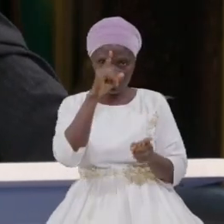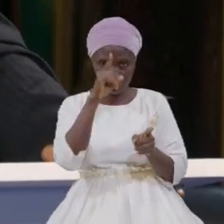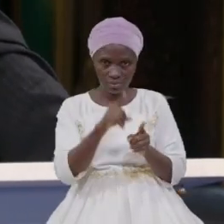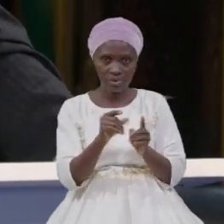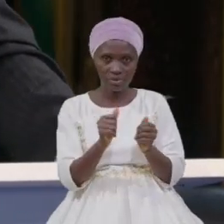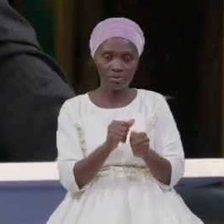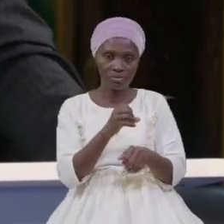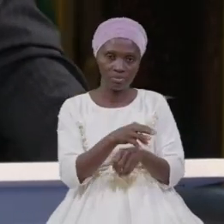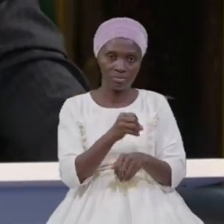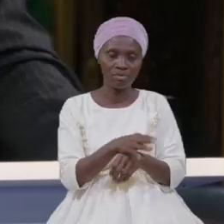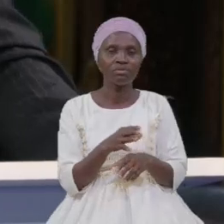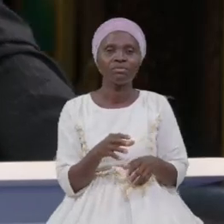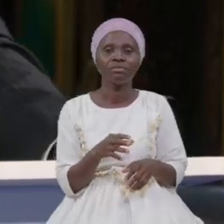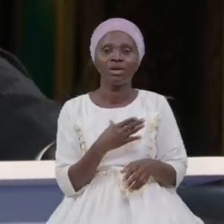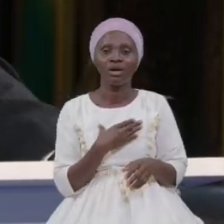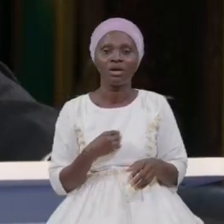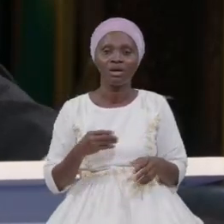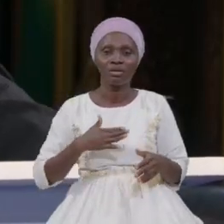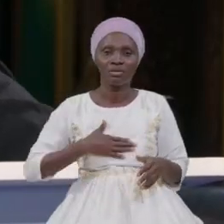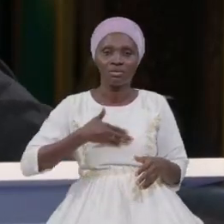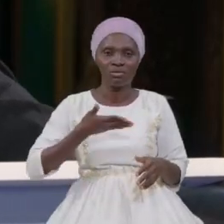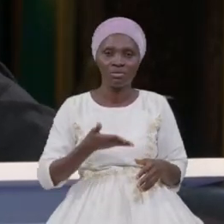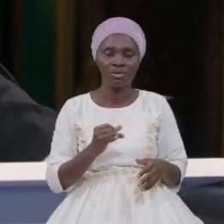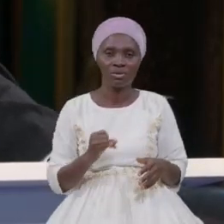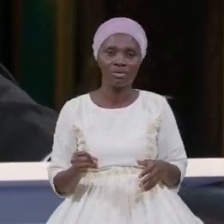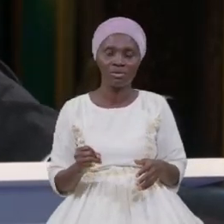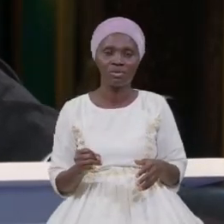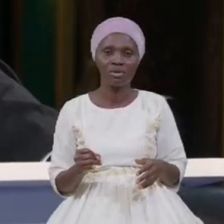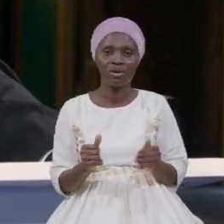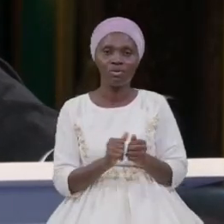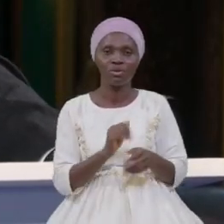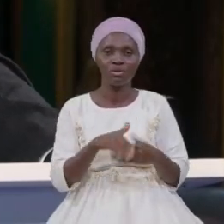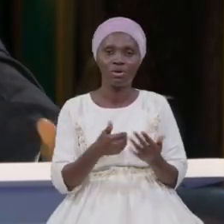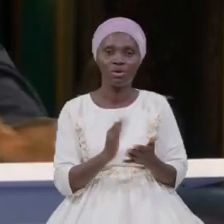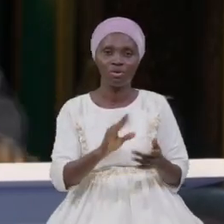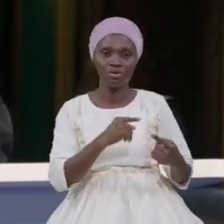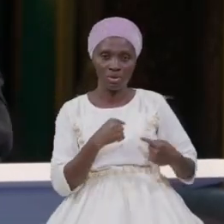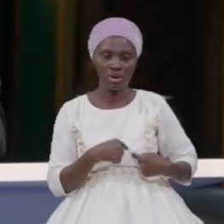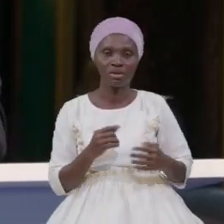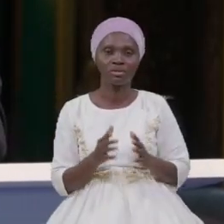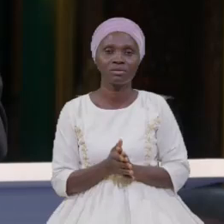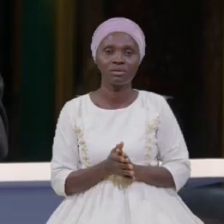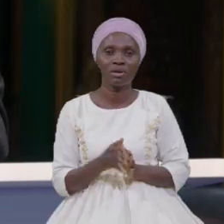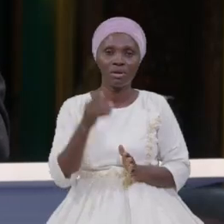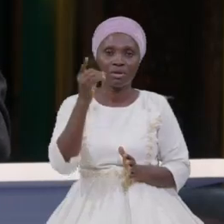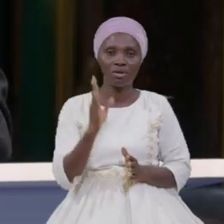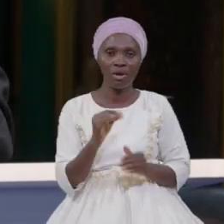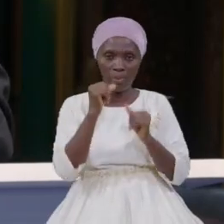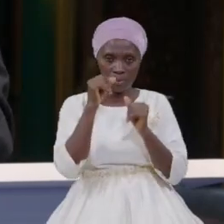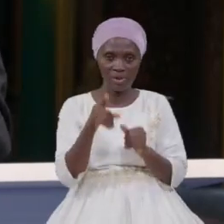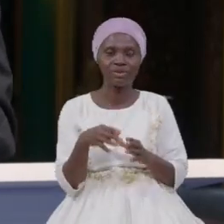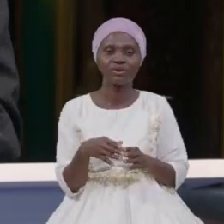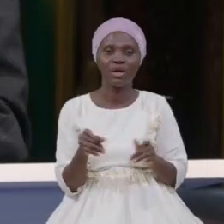it willingly and do it wholeheartedly. God bless you as you